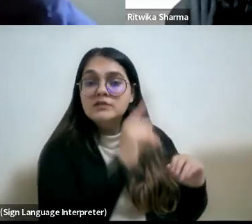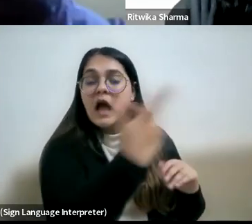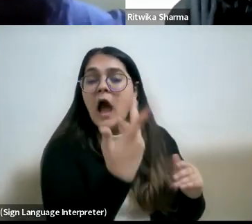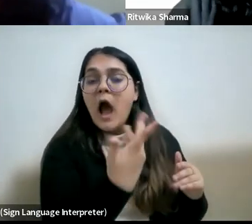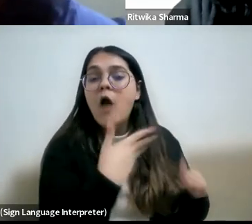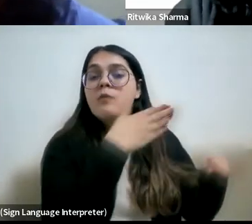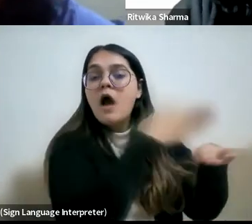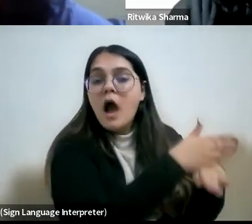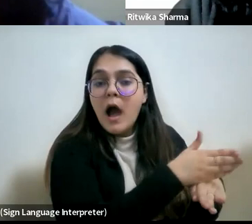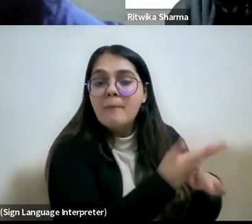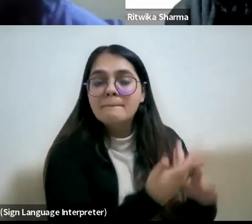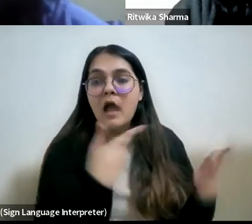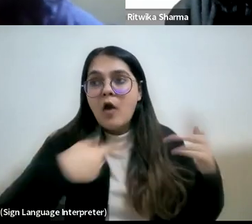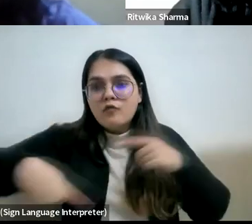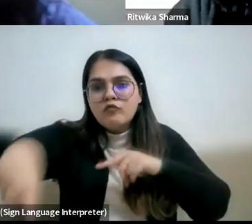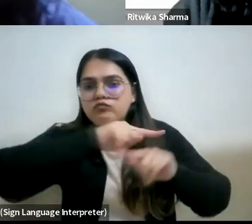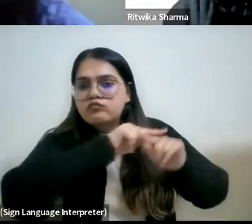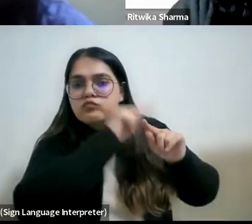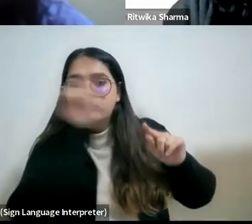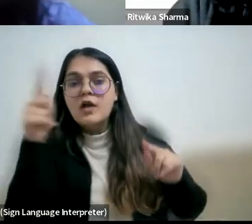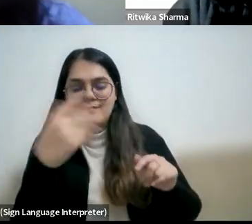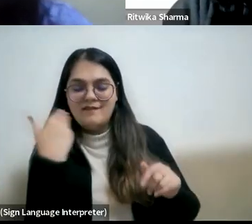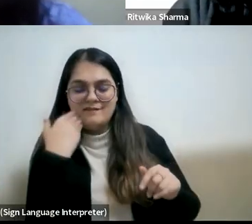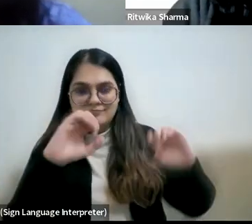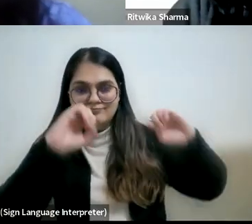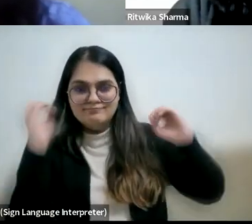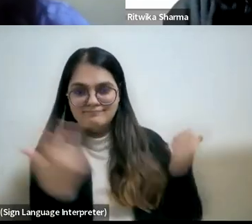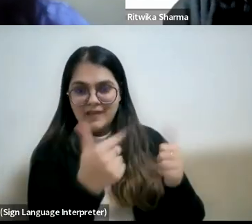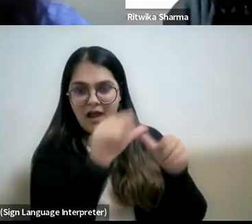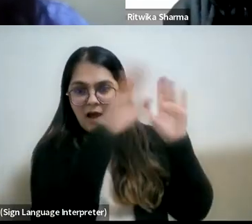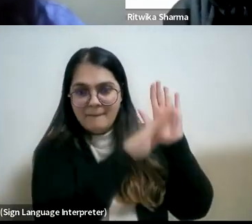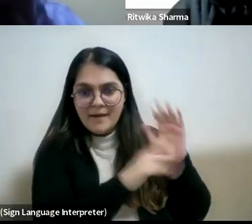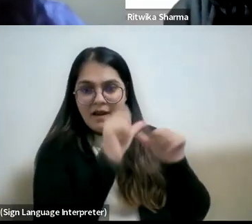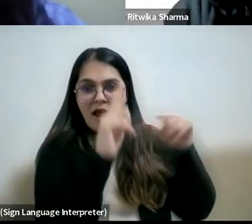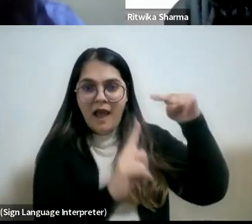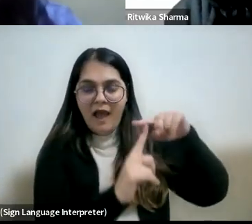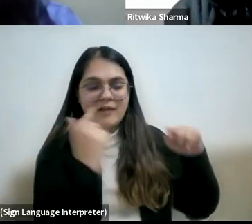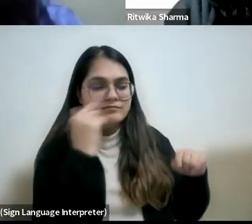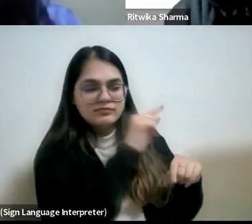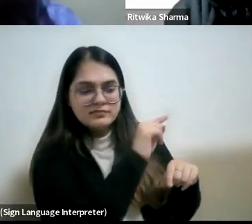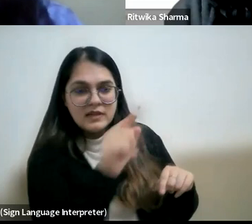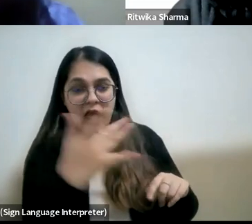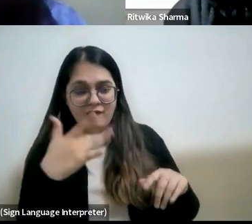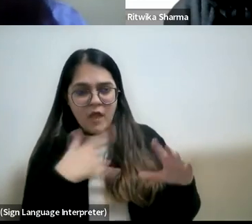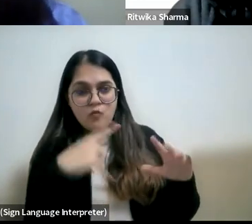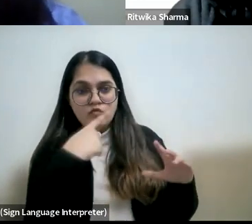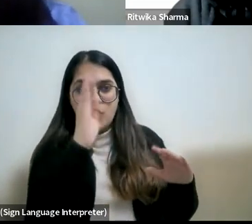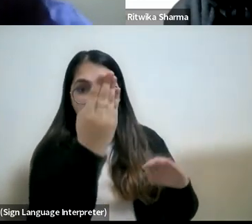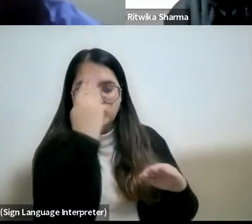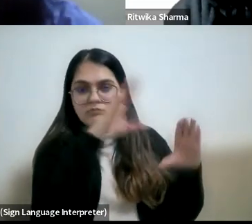it has been obvious throughout since the Amendment Act has come, by the explicit exclusion of the